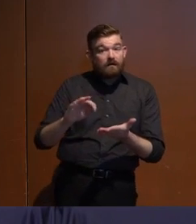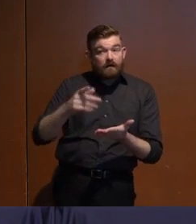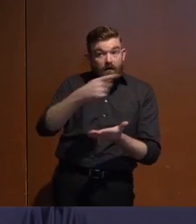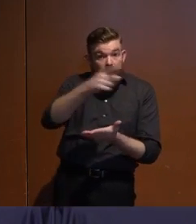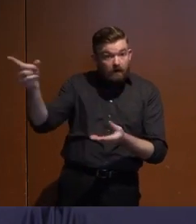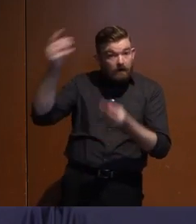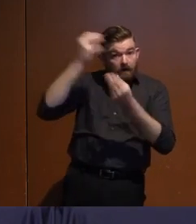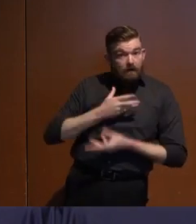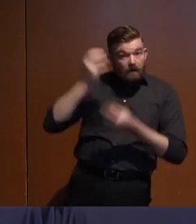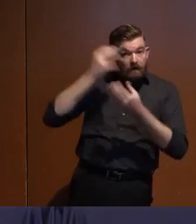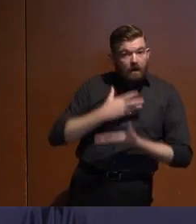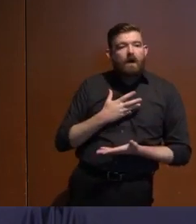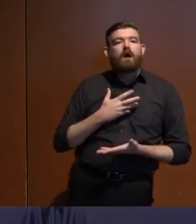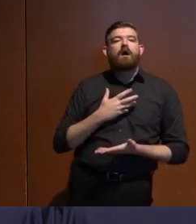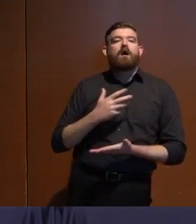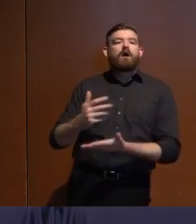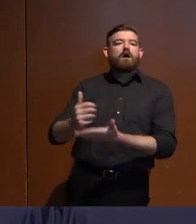and easily.